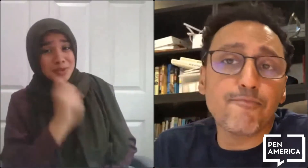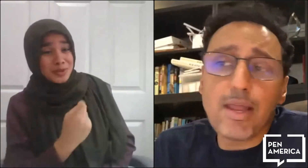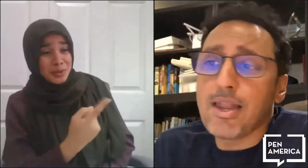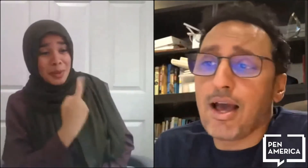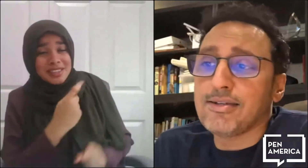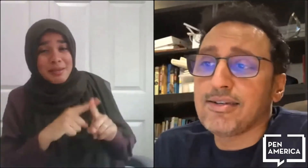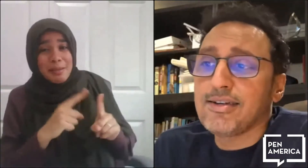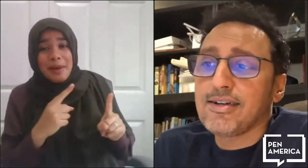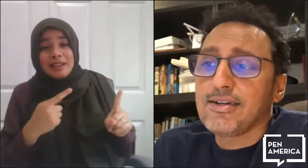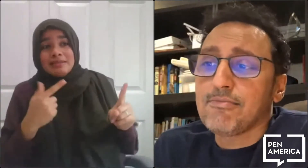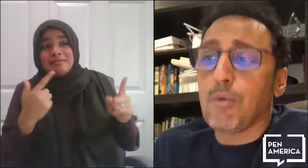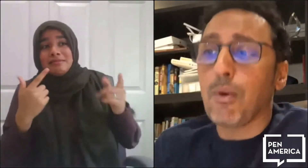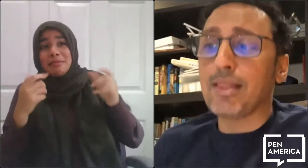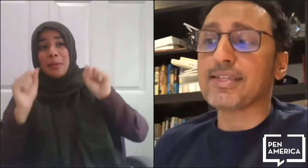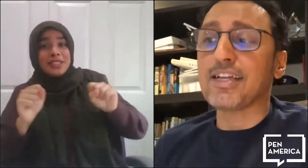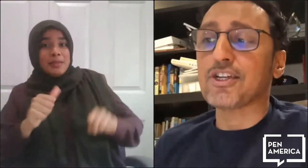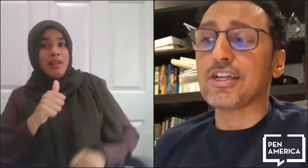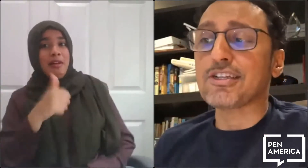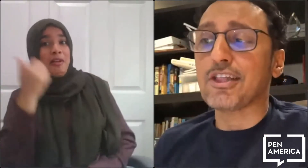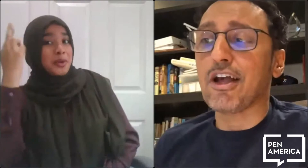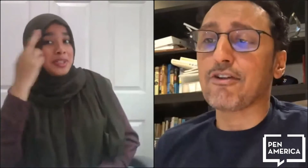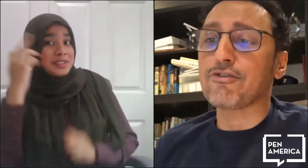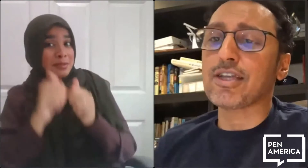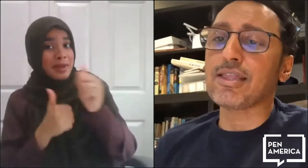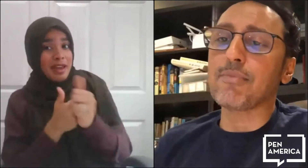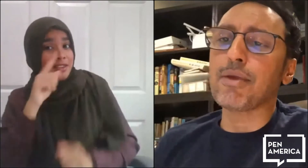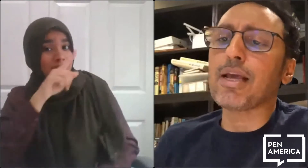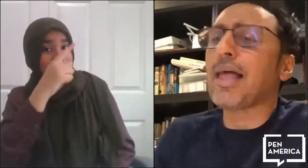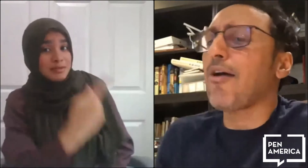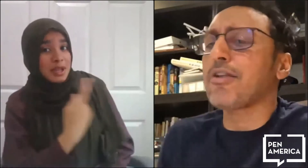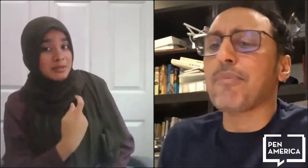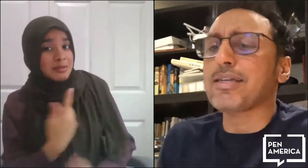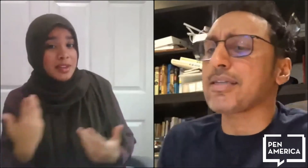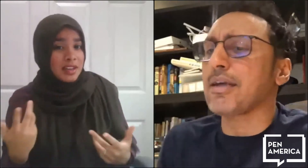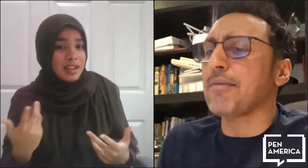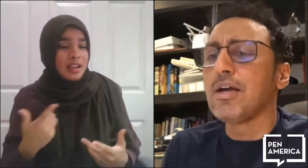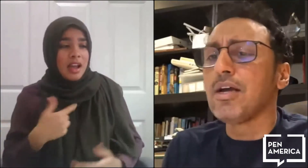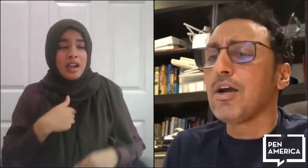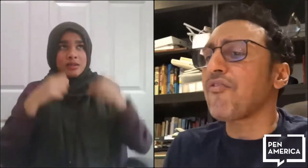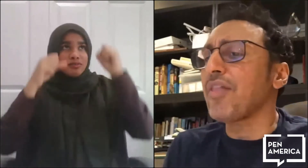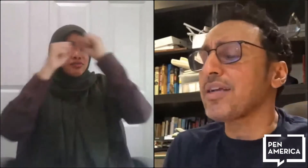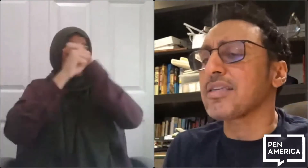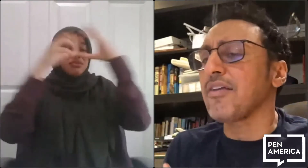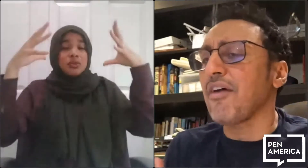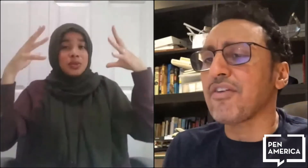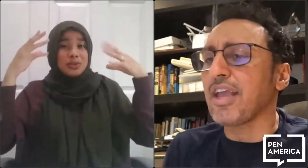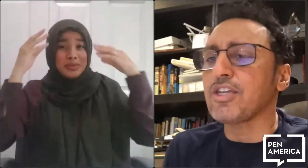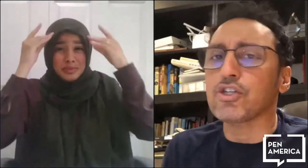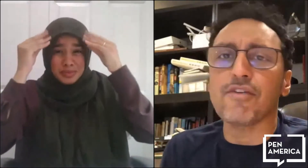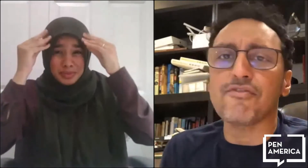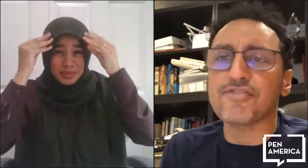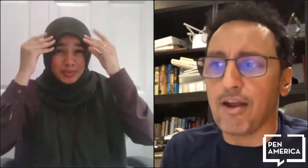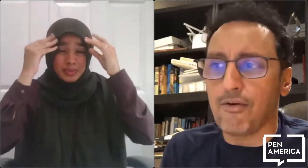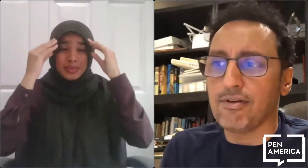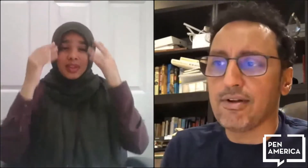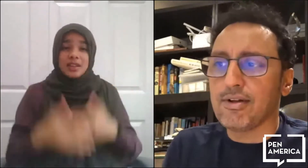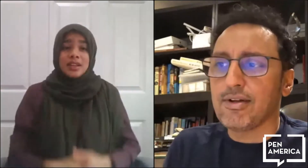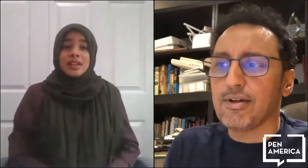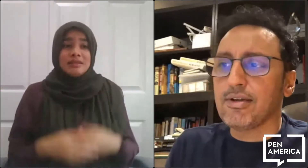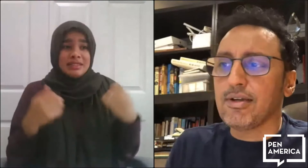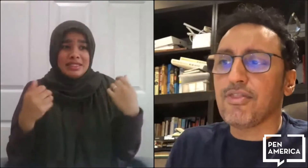otherwise have been none. My well-intentioned interlocutor suddenly beclouded by some reflexive evocation of